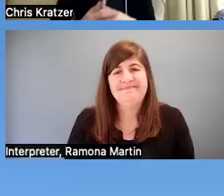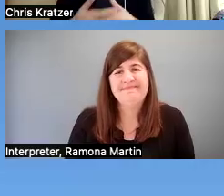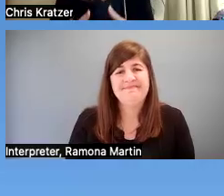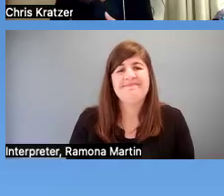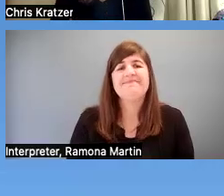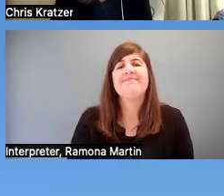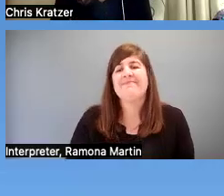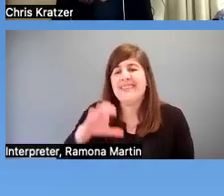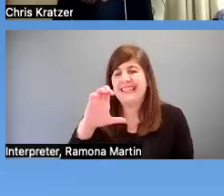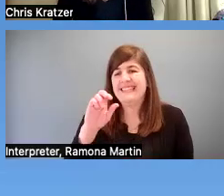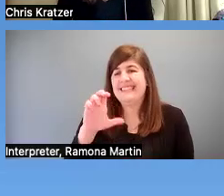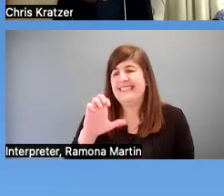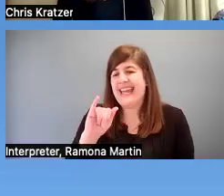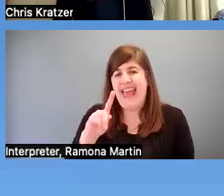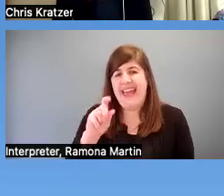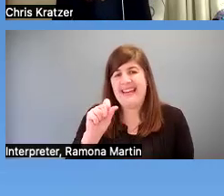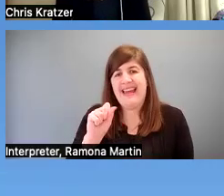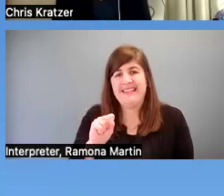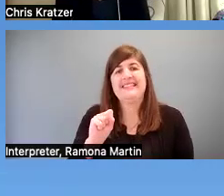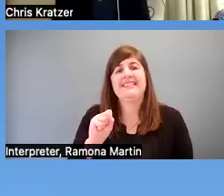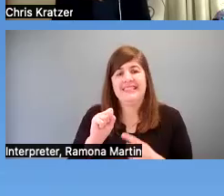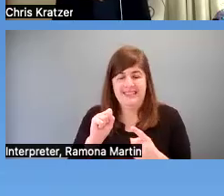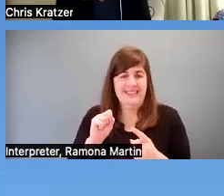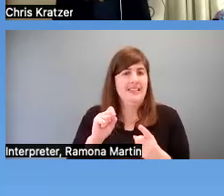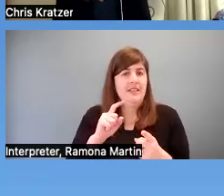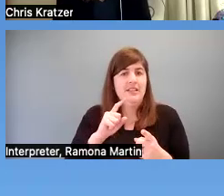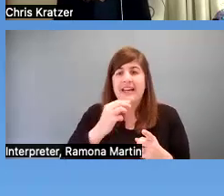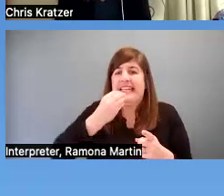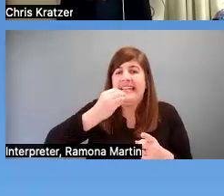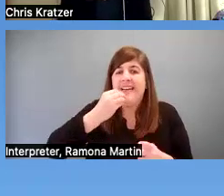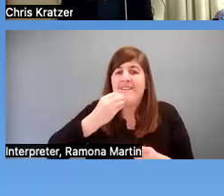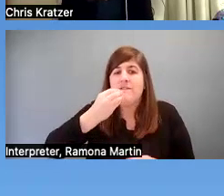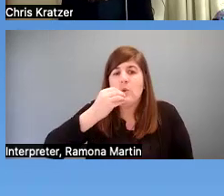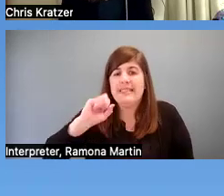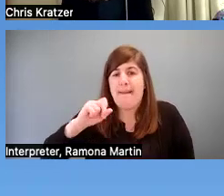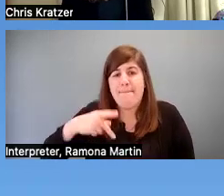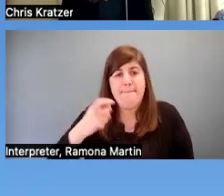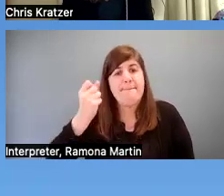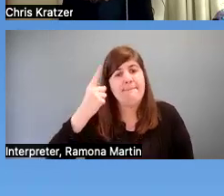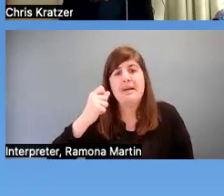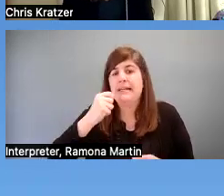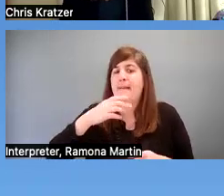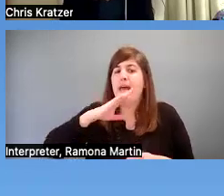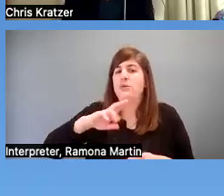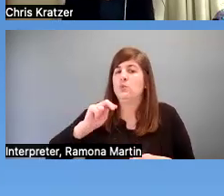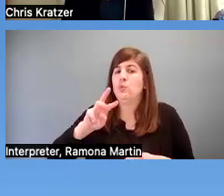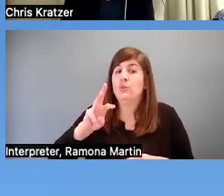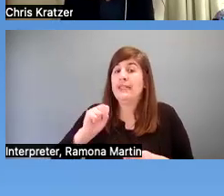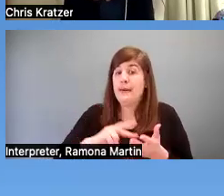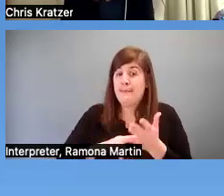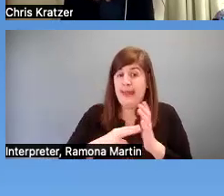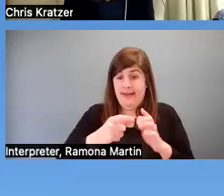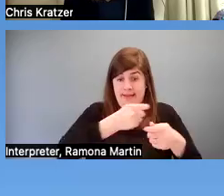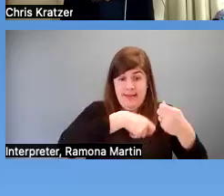Cicadas feed on plant sap, but that isn't all bad news for the plants they feed on. In exchange for a dependable source of